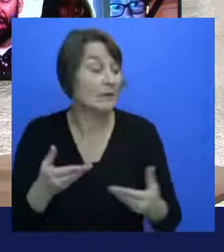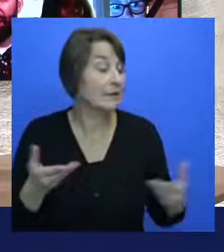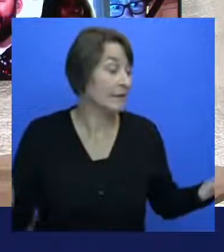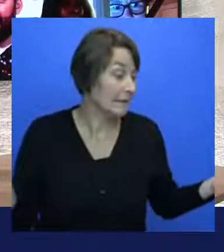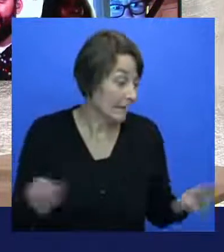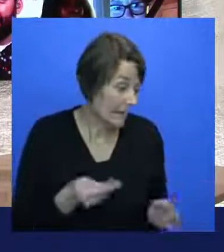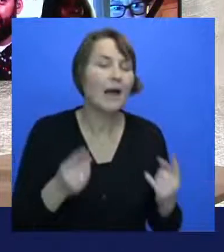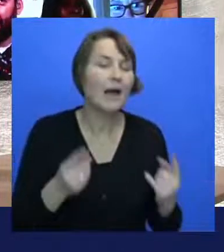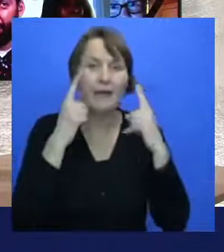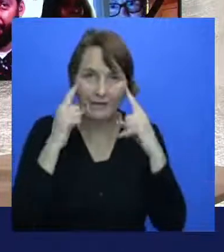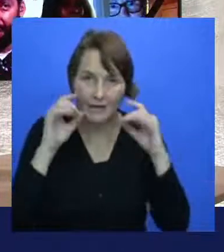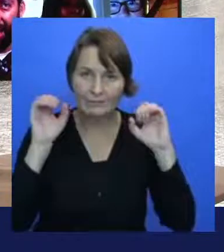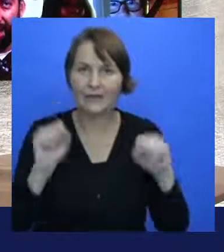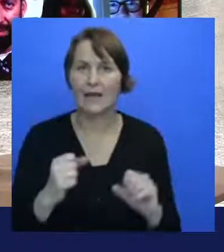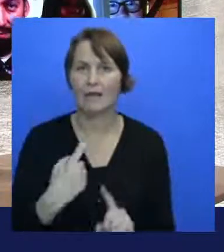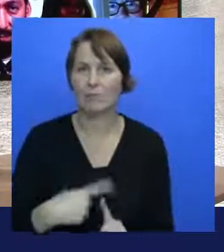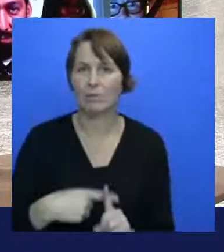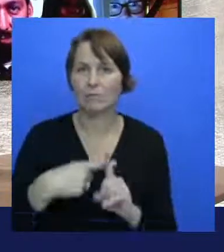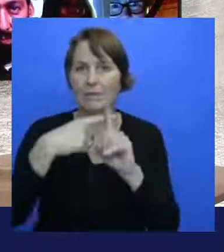on ethical use of AI?